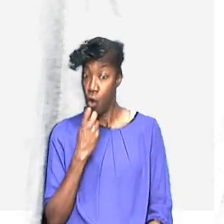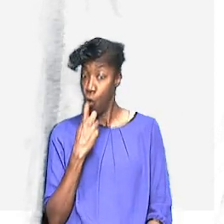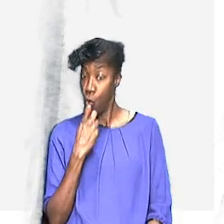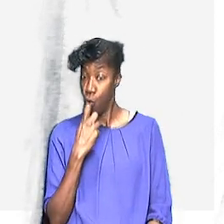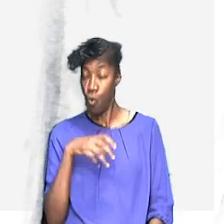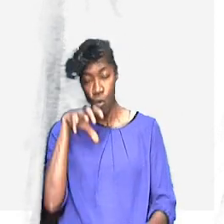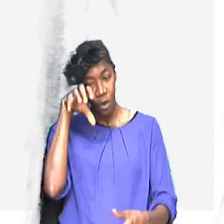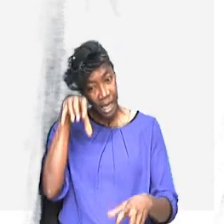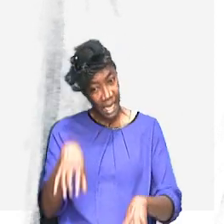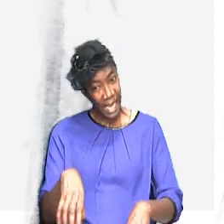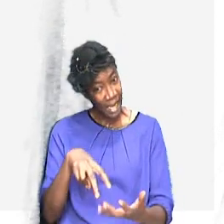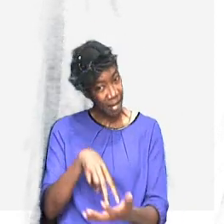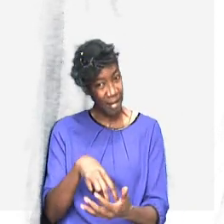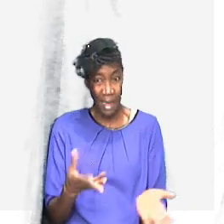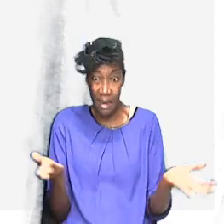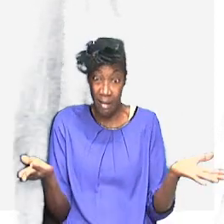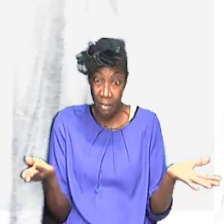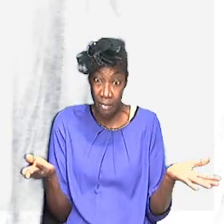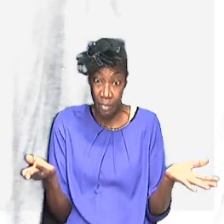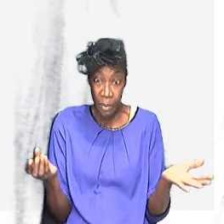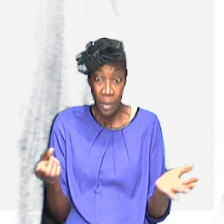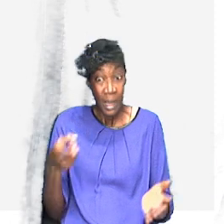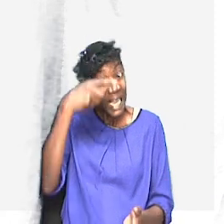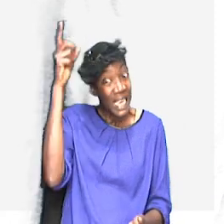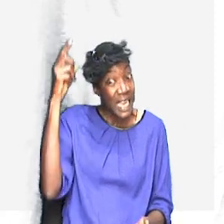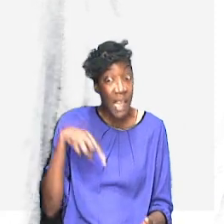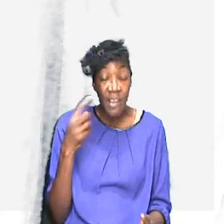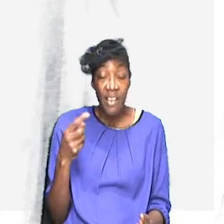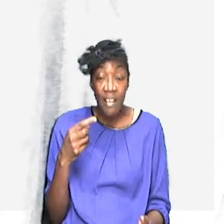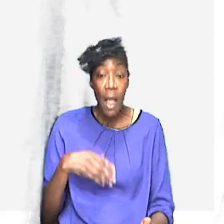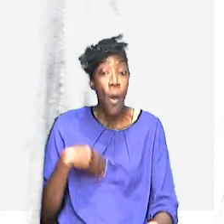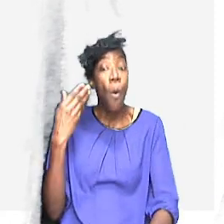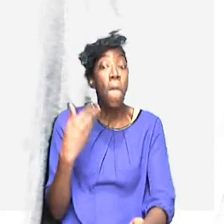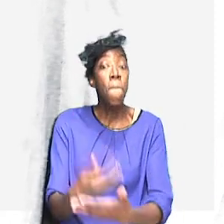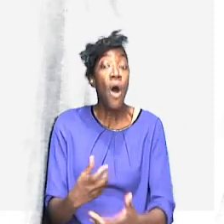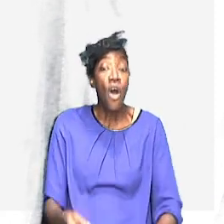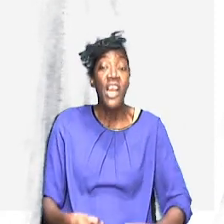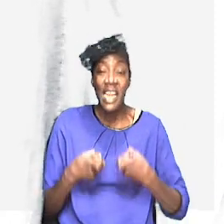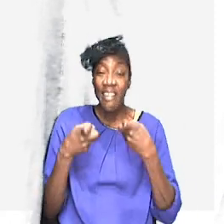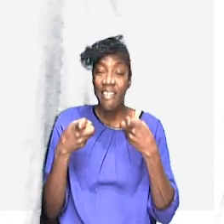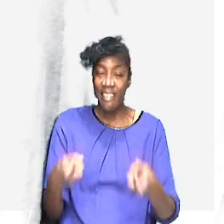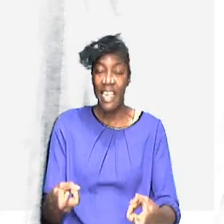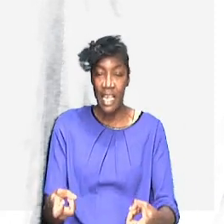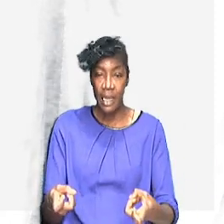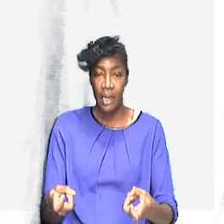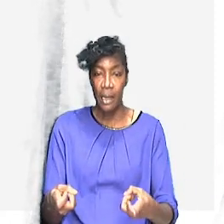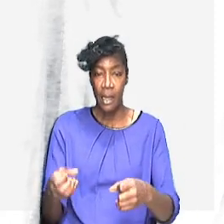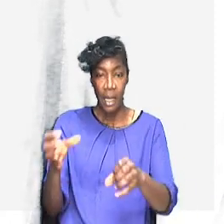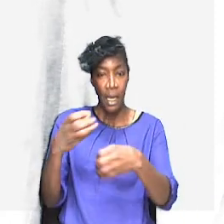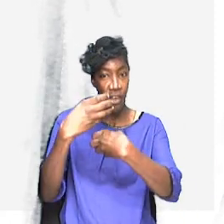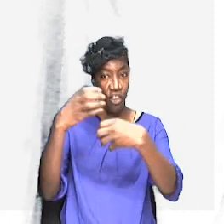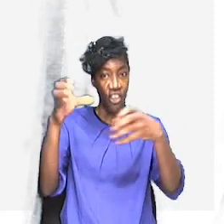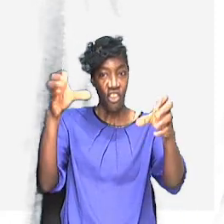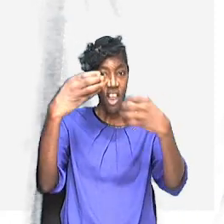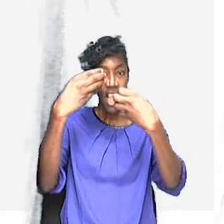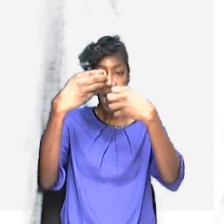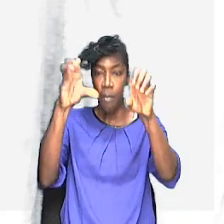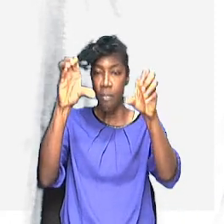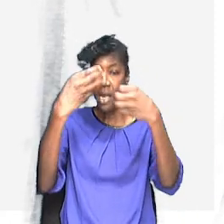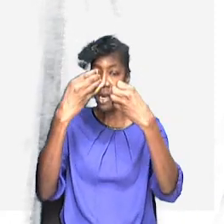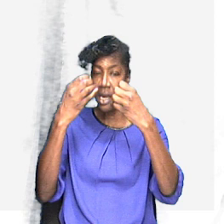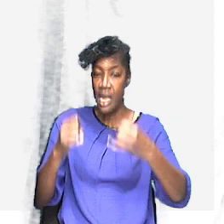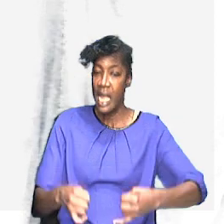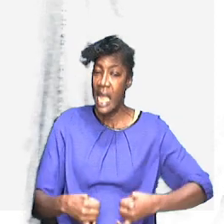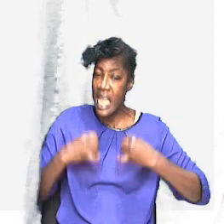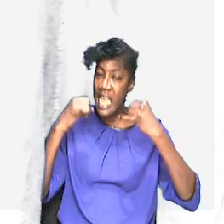really can stand? David put it this way. Amen. "We were born in sin and shapen in iniquity."